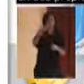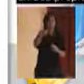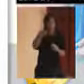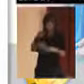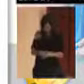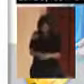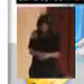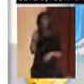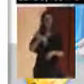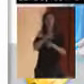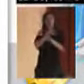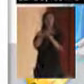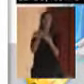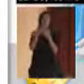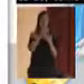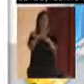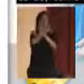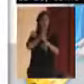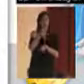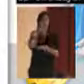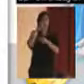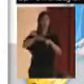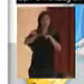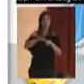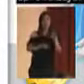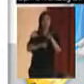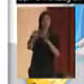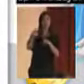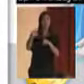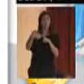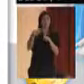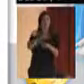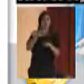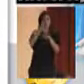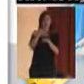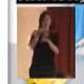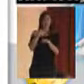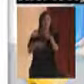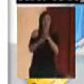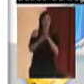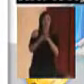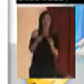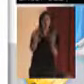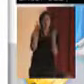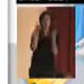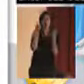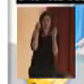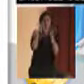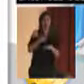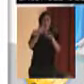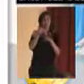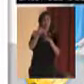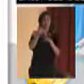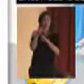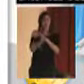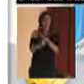own words, and for the end of the course, then, how can we end this learning object without the student wanting to continue learning? Well, in that case, at